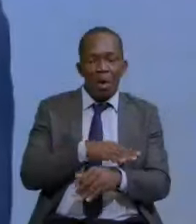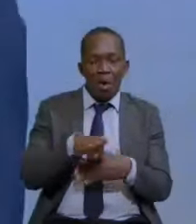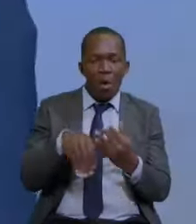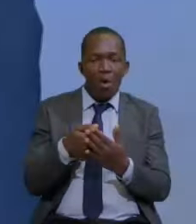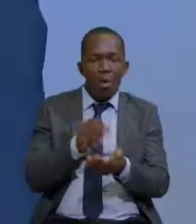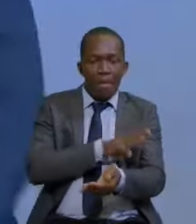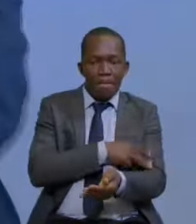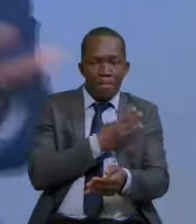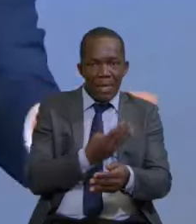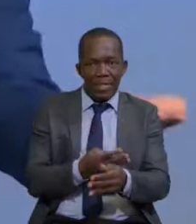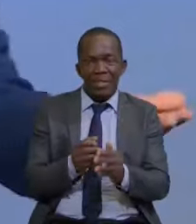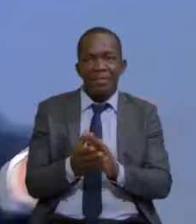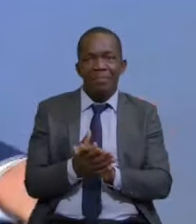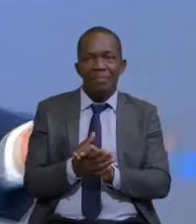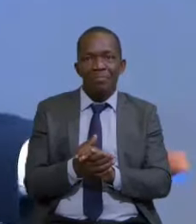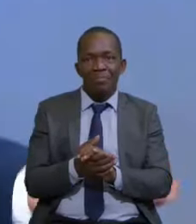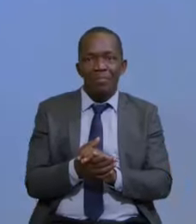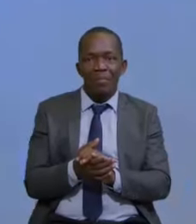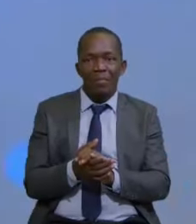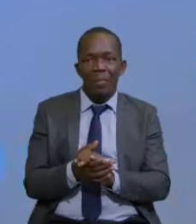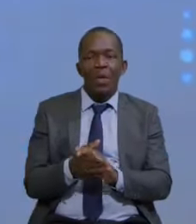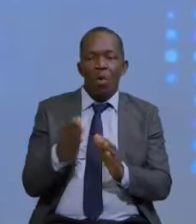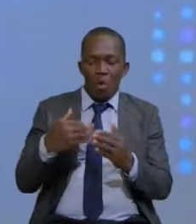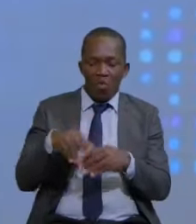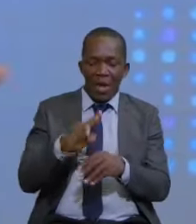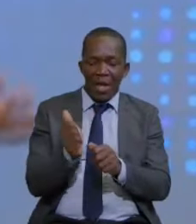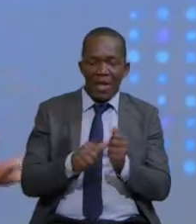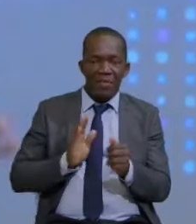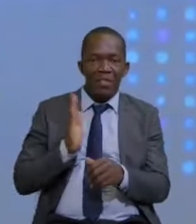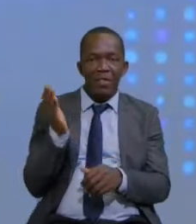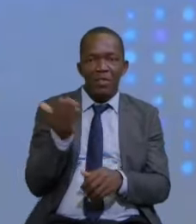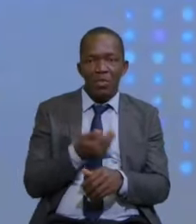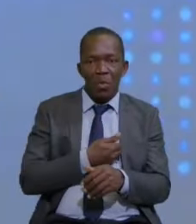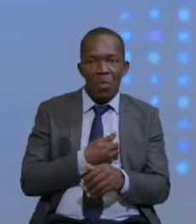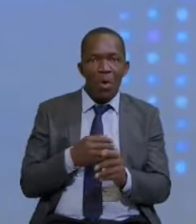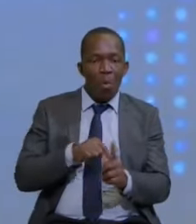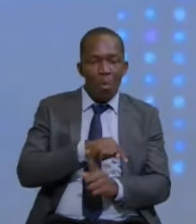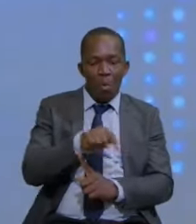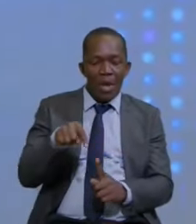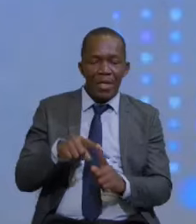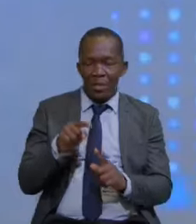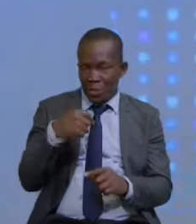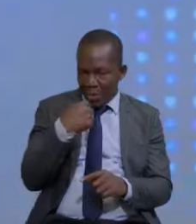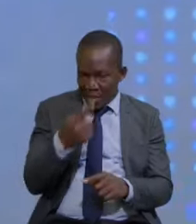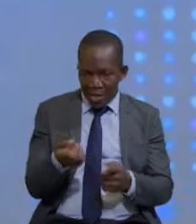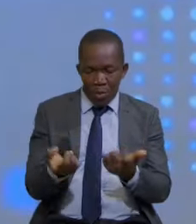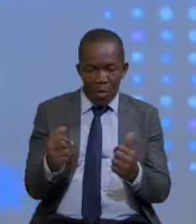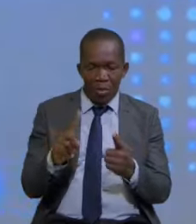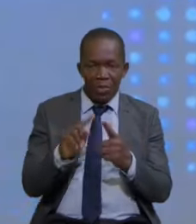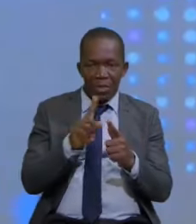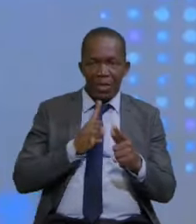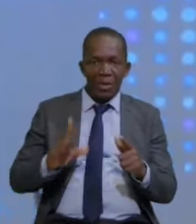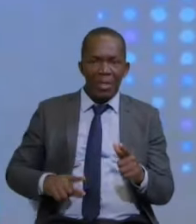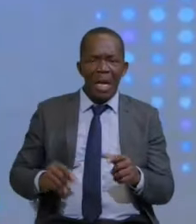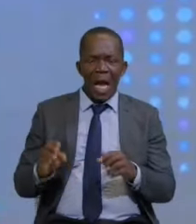every soul. You say you come to the Lord, where is this authority over you? How do you act as if there's no